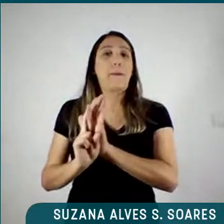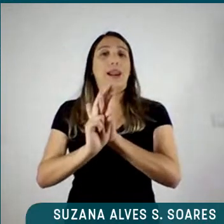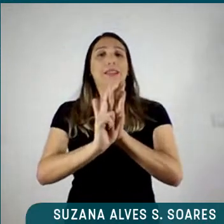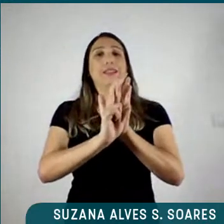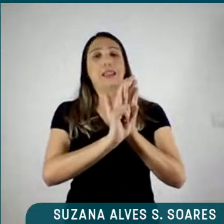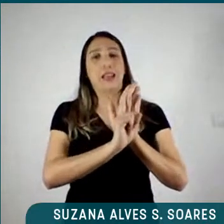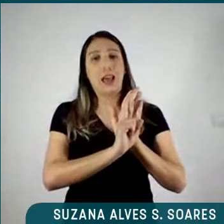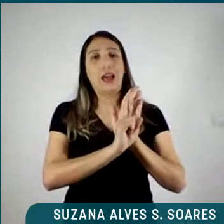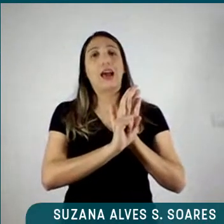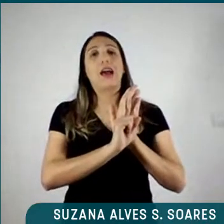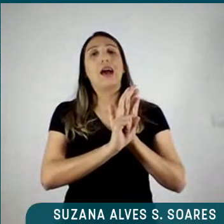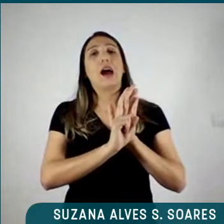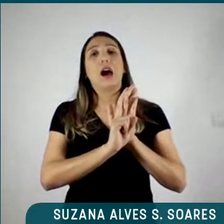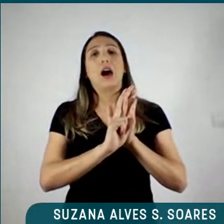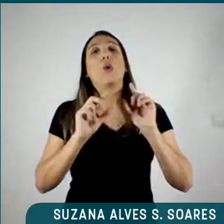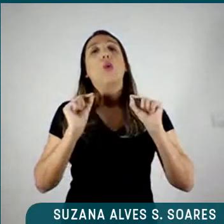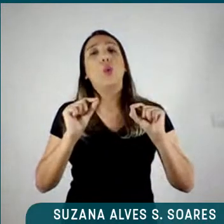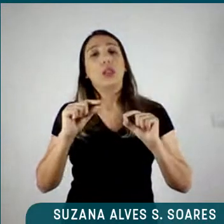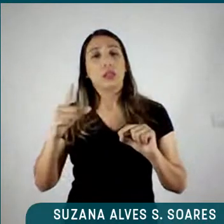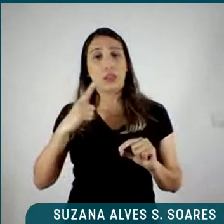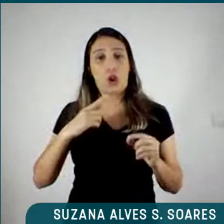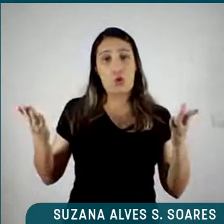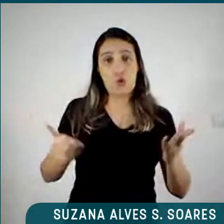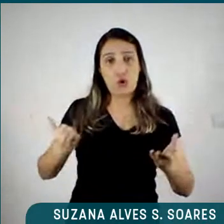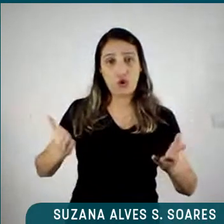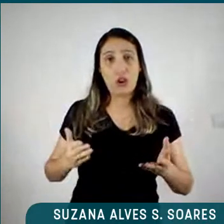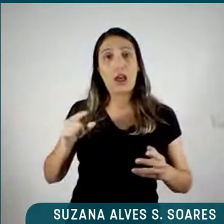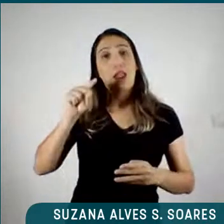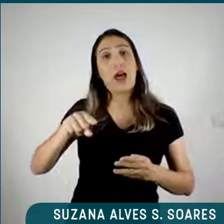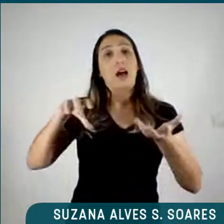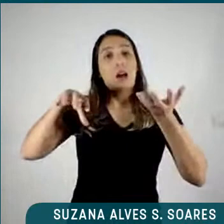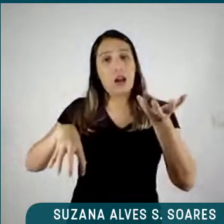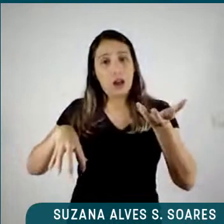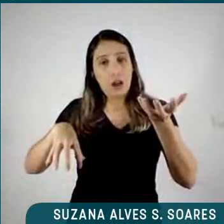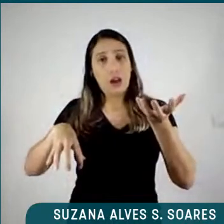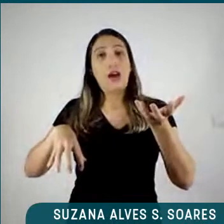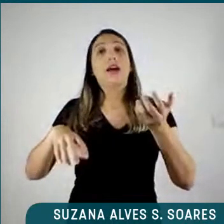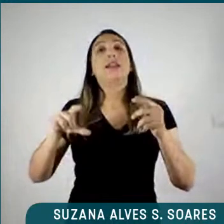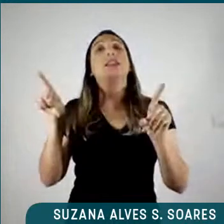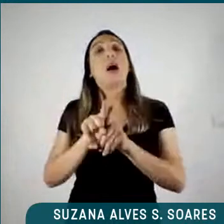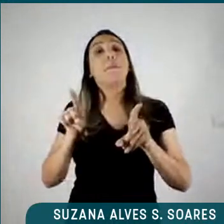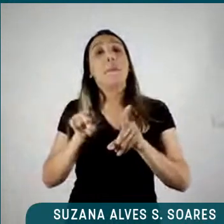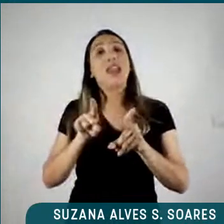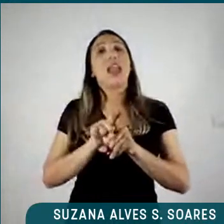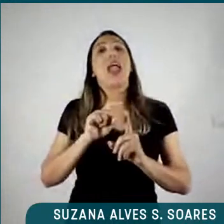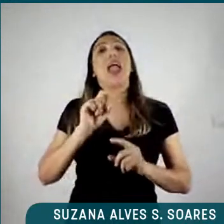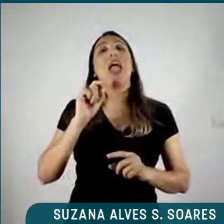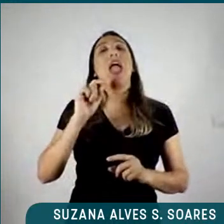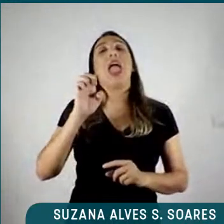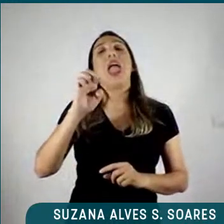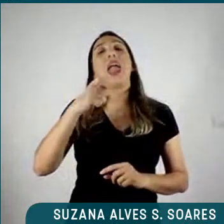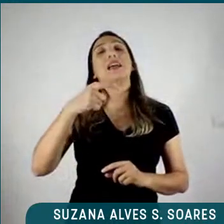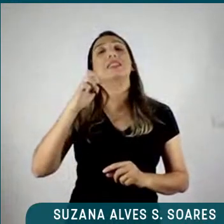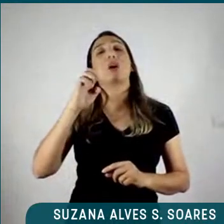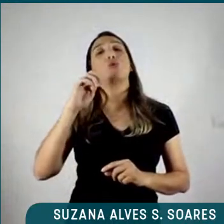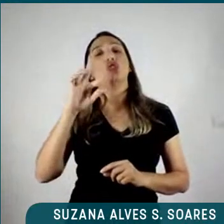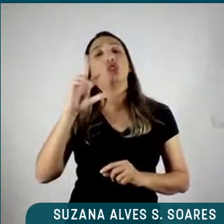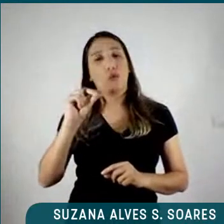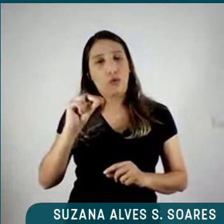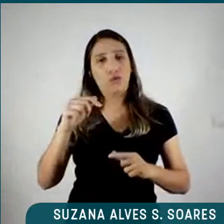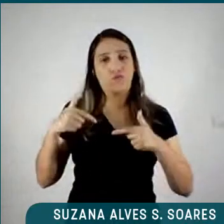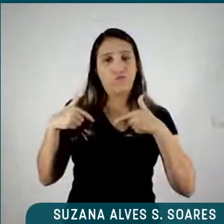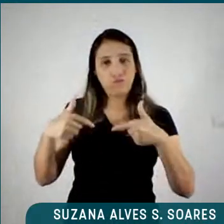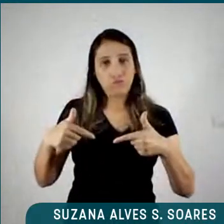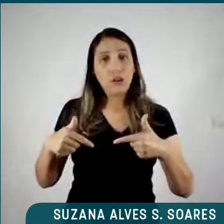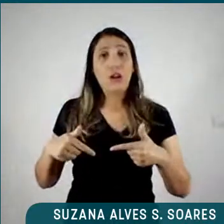interest, and we know that the representation that we have at the National Congress and